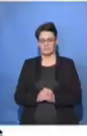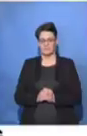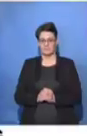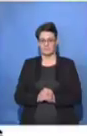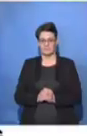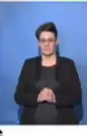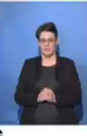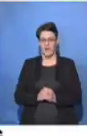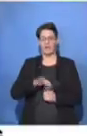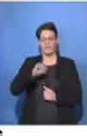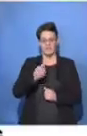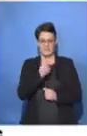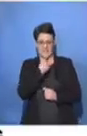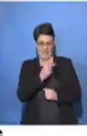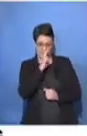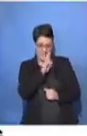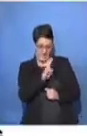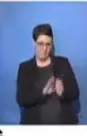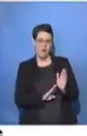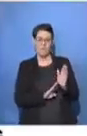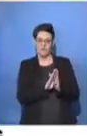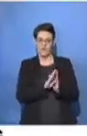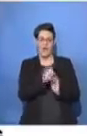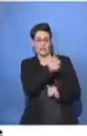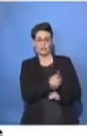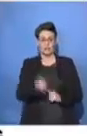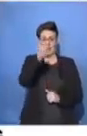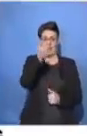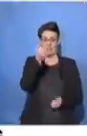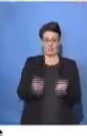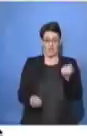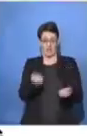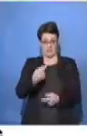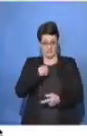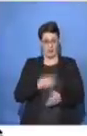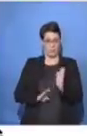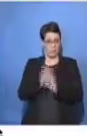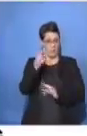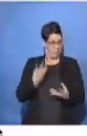I was just saying that, you see, I've been promoted to be Chief Justice, you know.